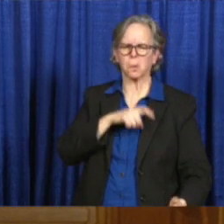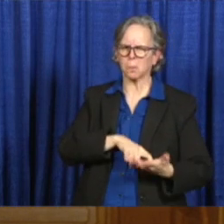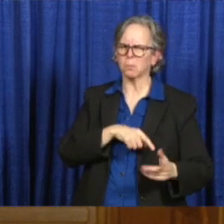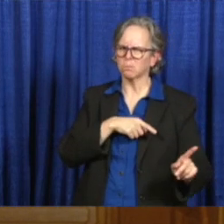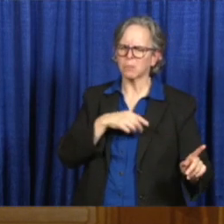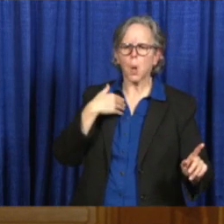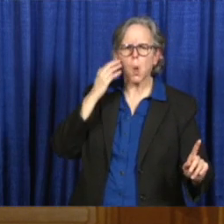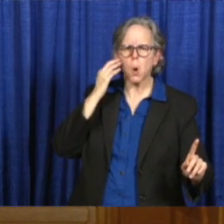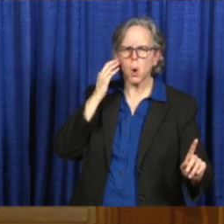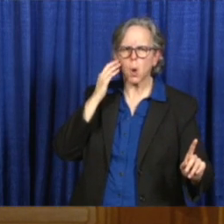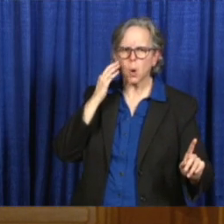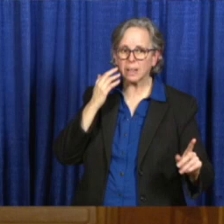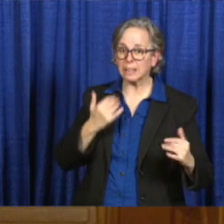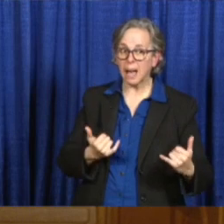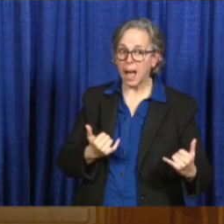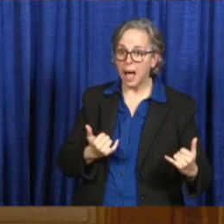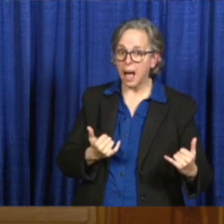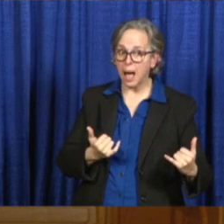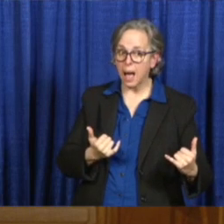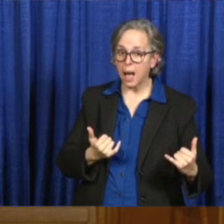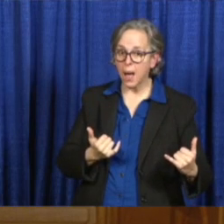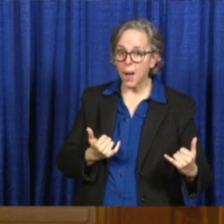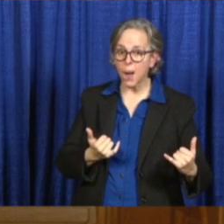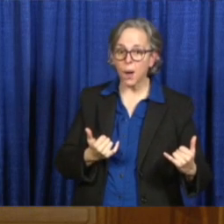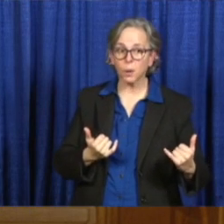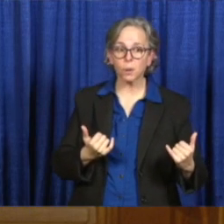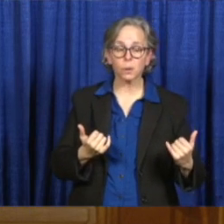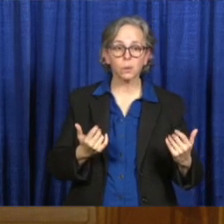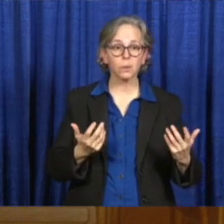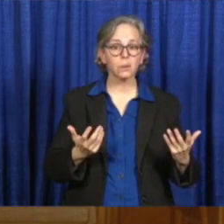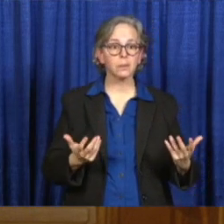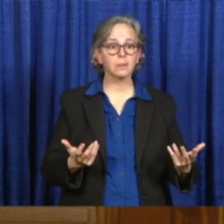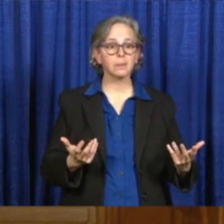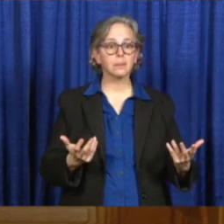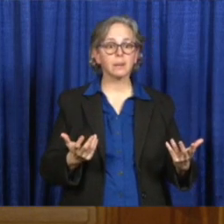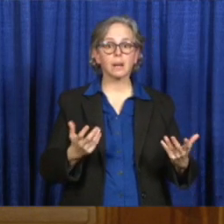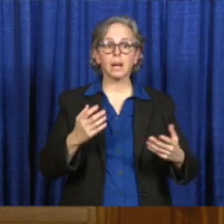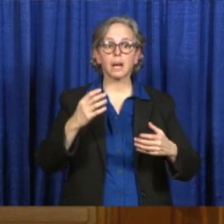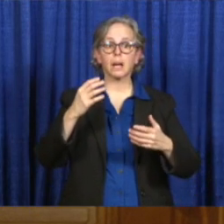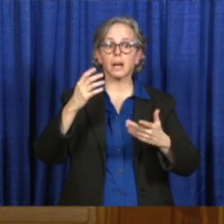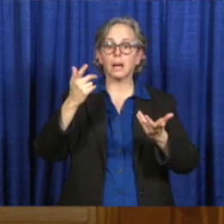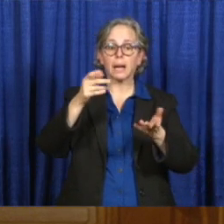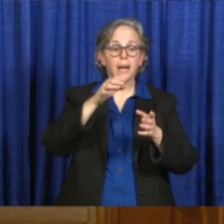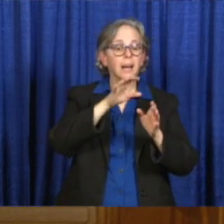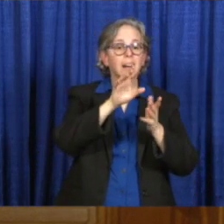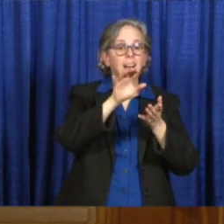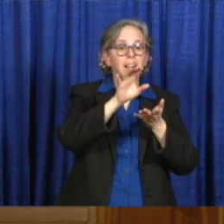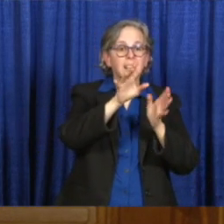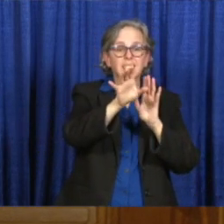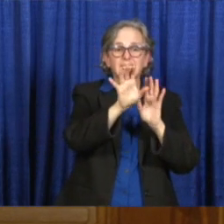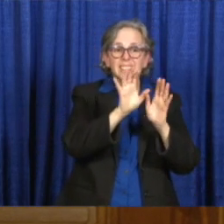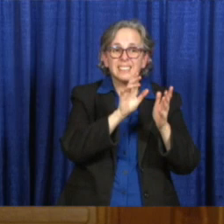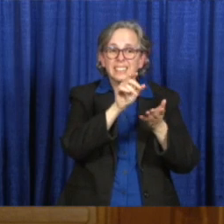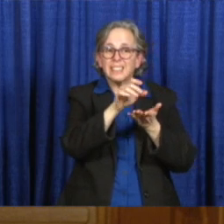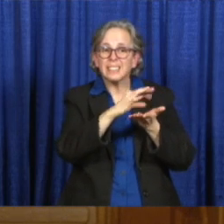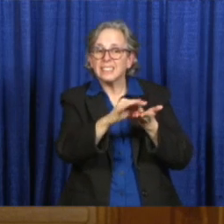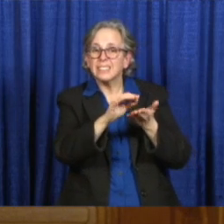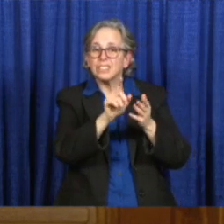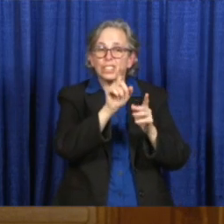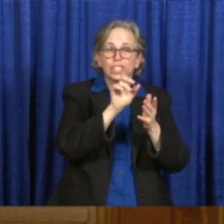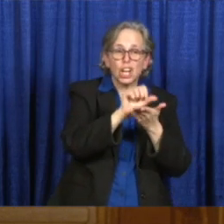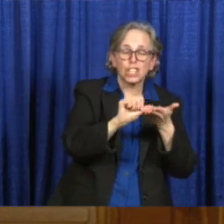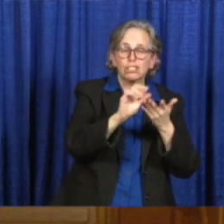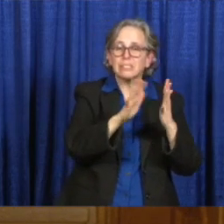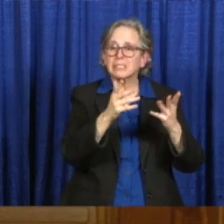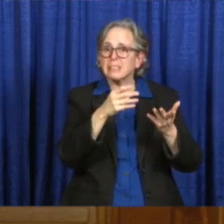once we stopped the elective surgeries, that for many of these hospitals had a direct impact. It impacts